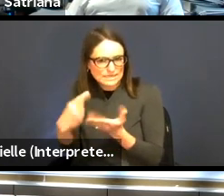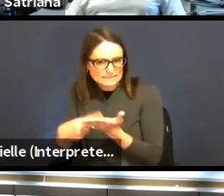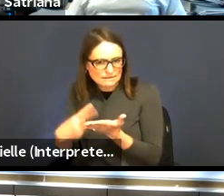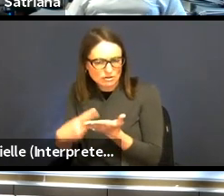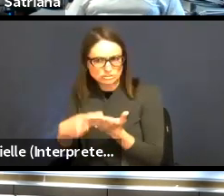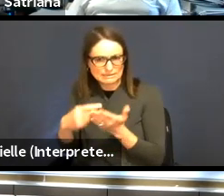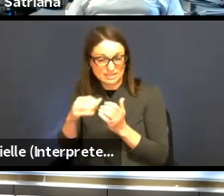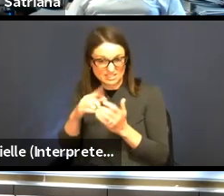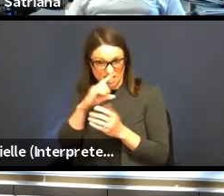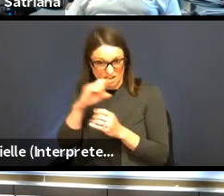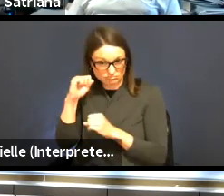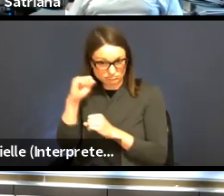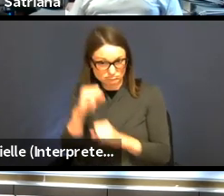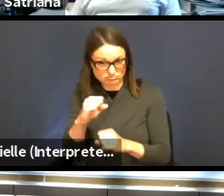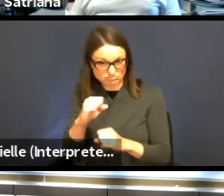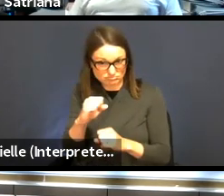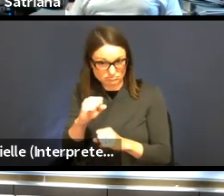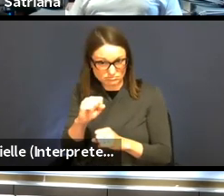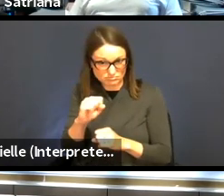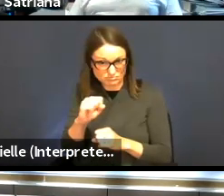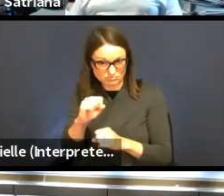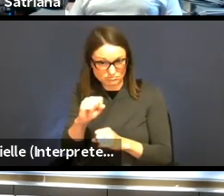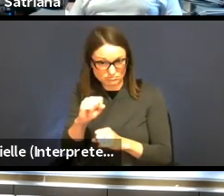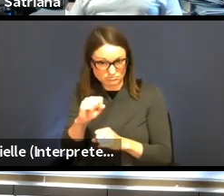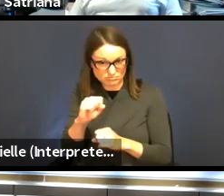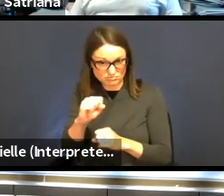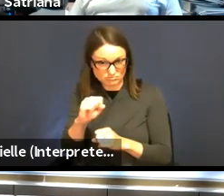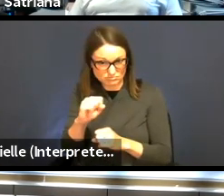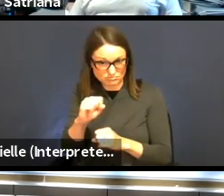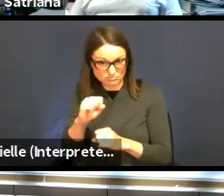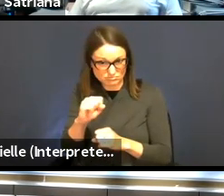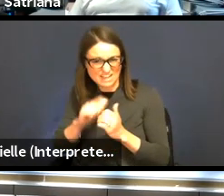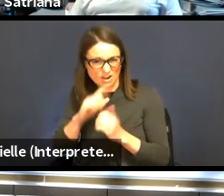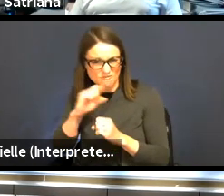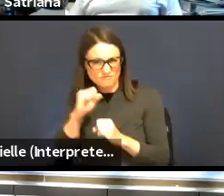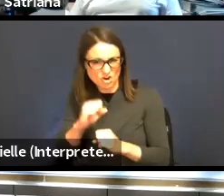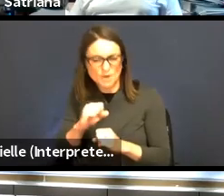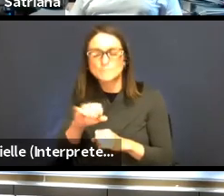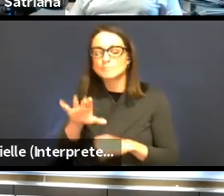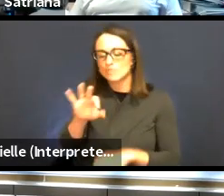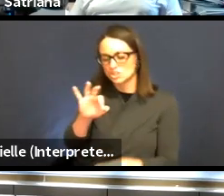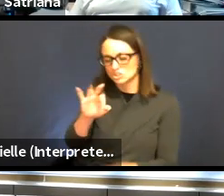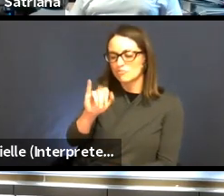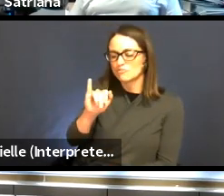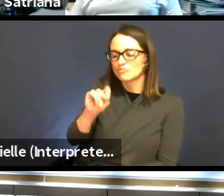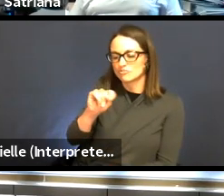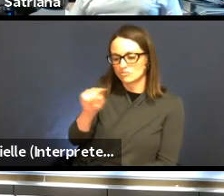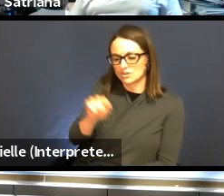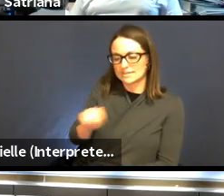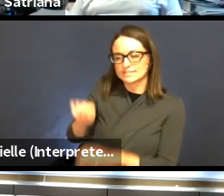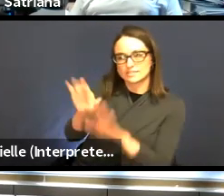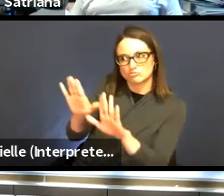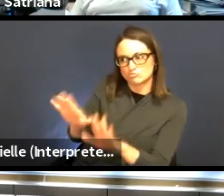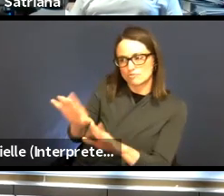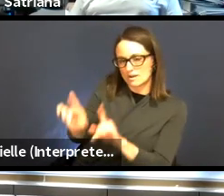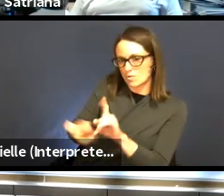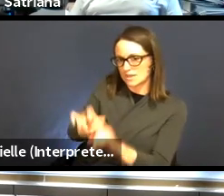million number is. Sure. So Fritz, a great question. You're absolutely right.